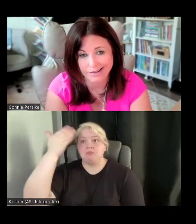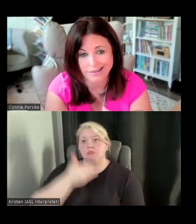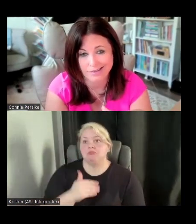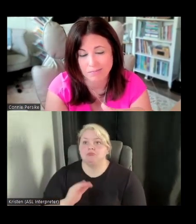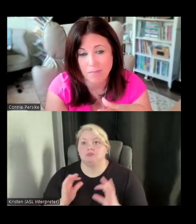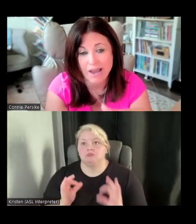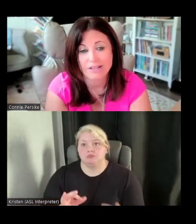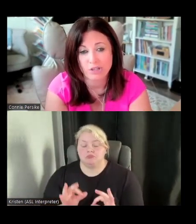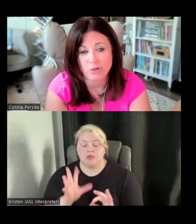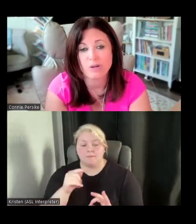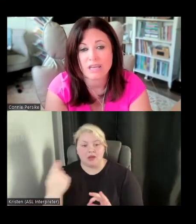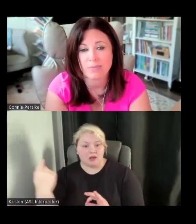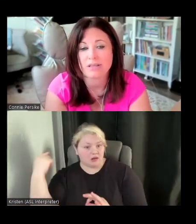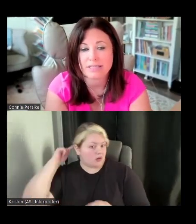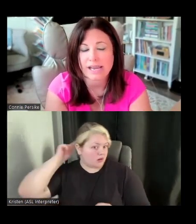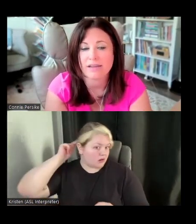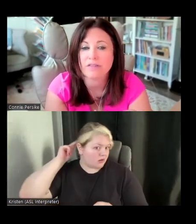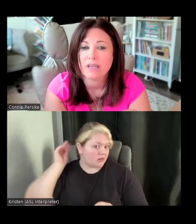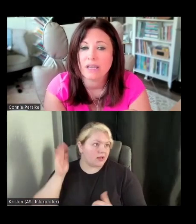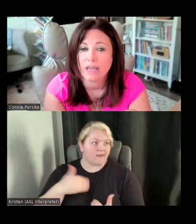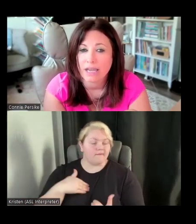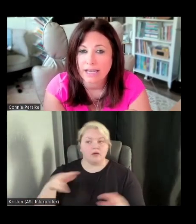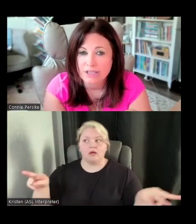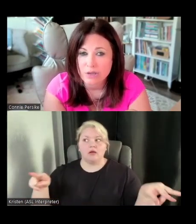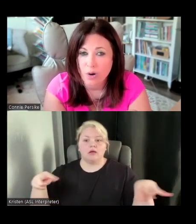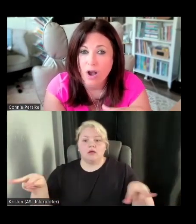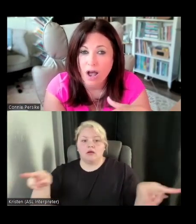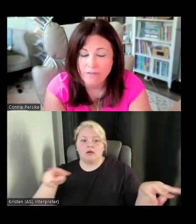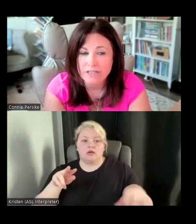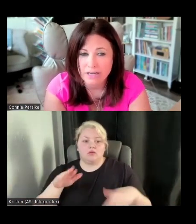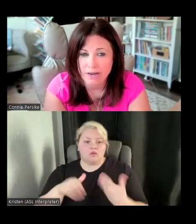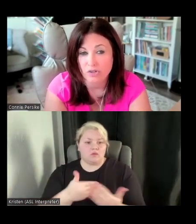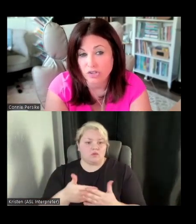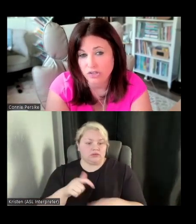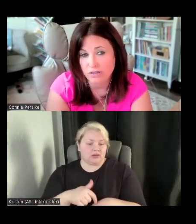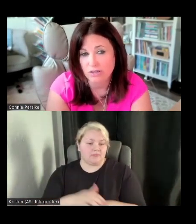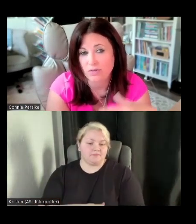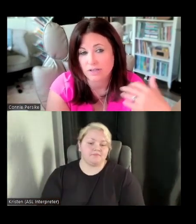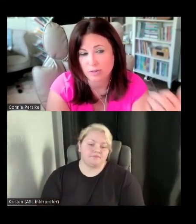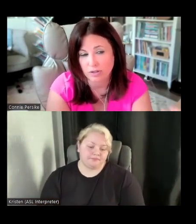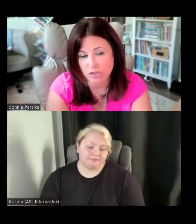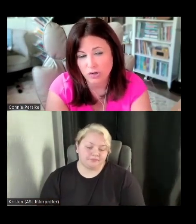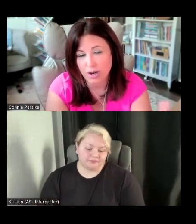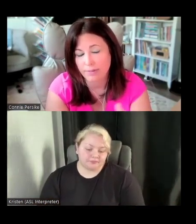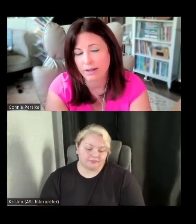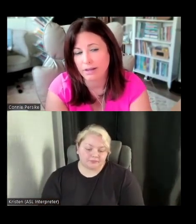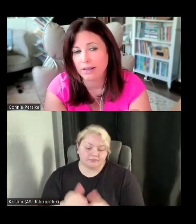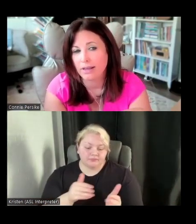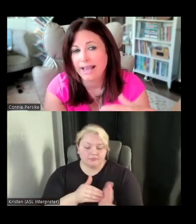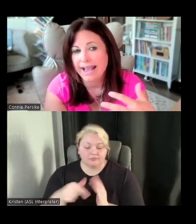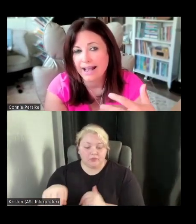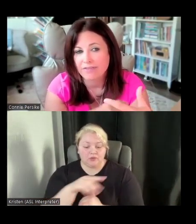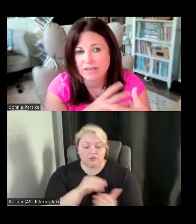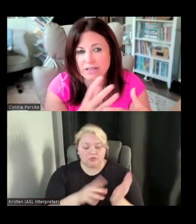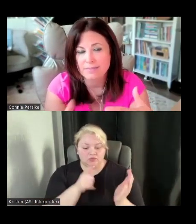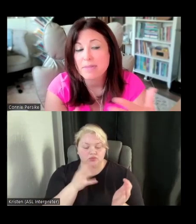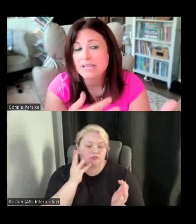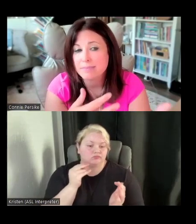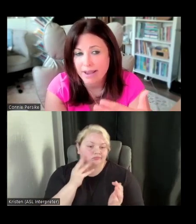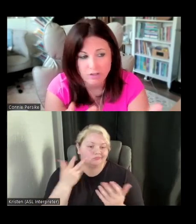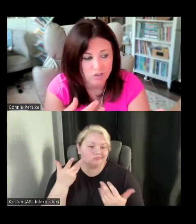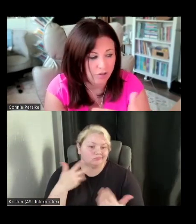brain is meant to do to keep us safe. And so oftentimes our students who've experienced trauma have